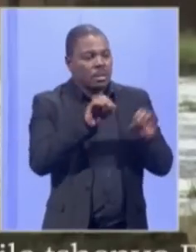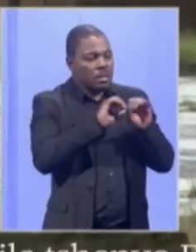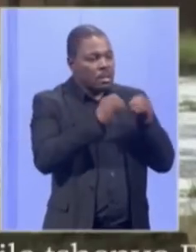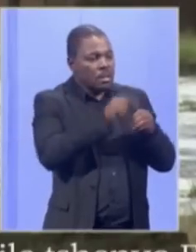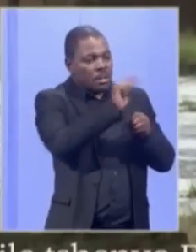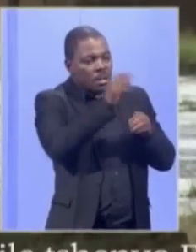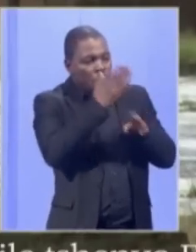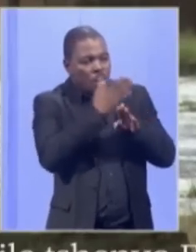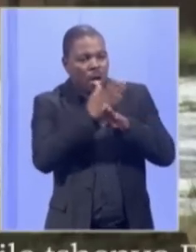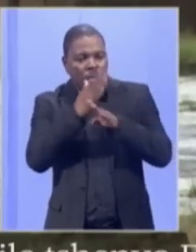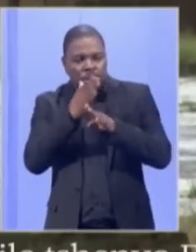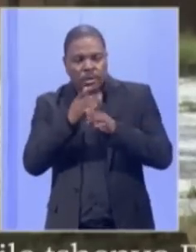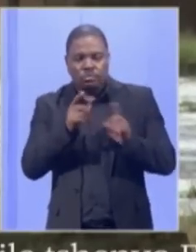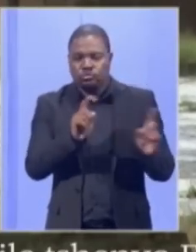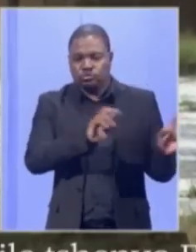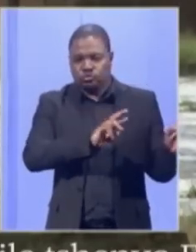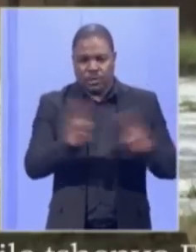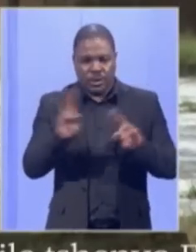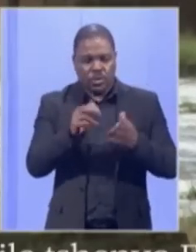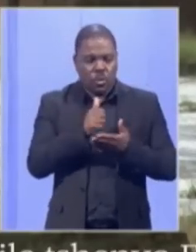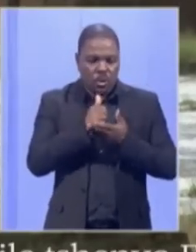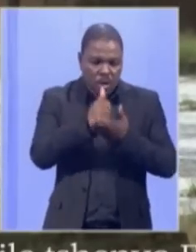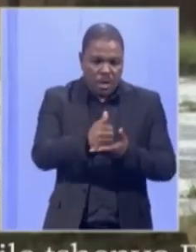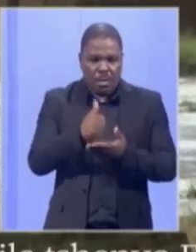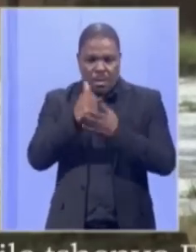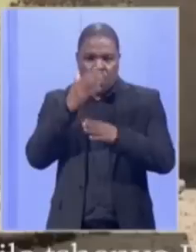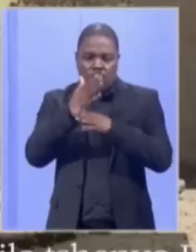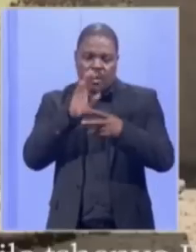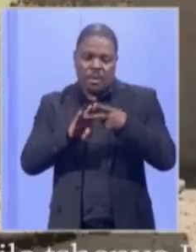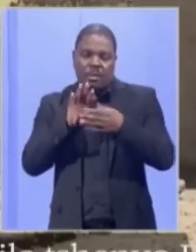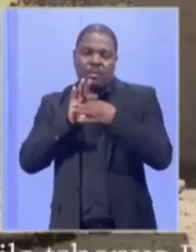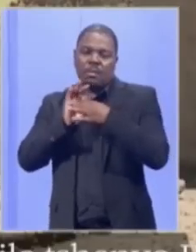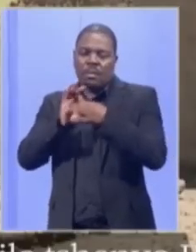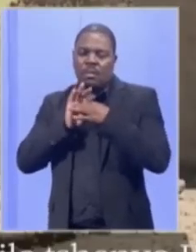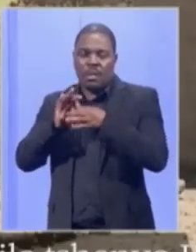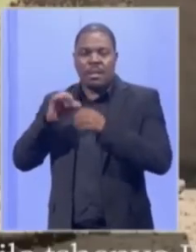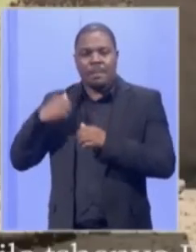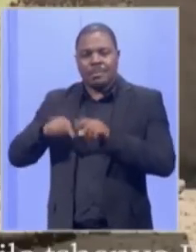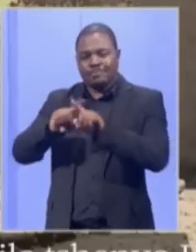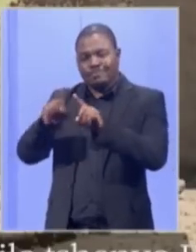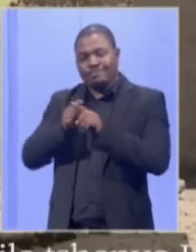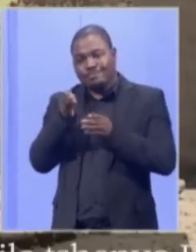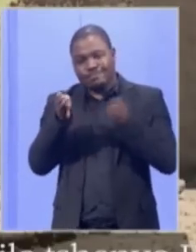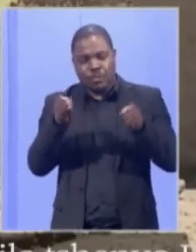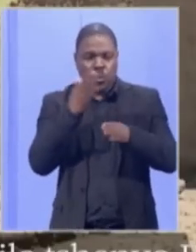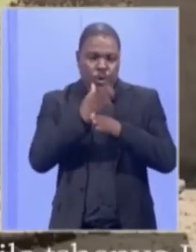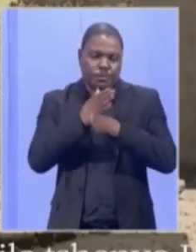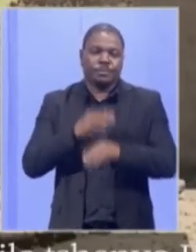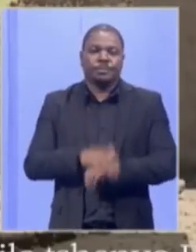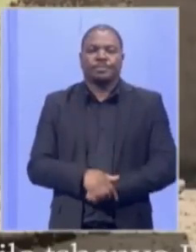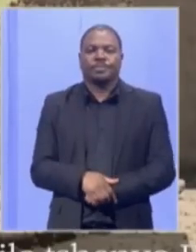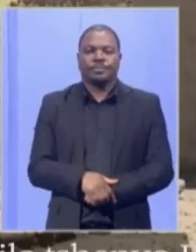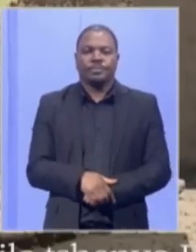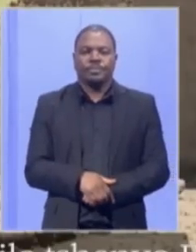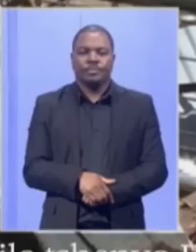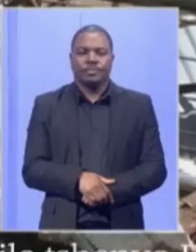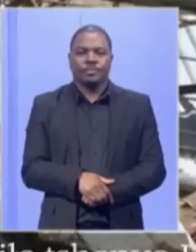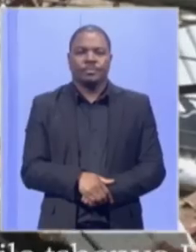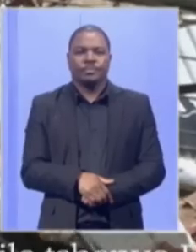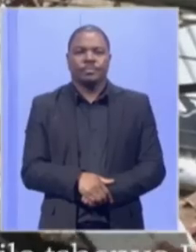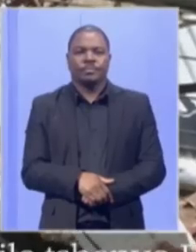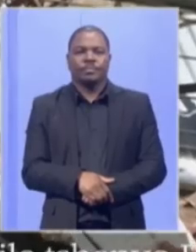ana di malala a laotswe ho thusetsa di sebetsa mmoho le dimasepala tse fapaneng. Makgala Masiteng, Lefapheng